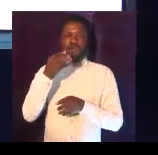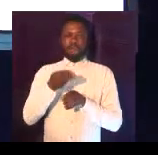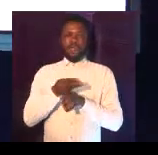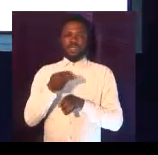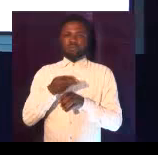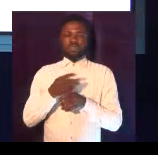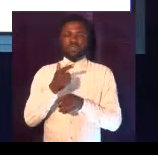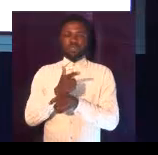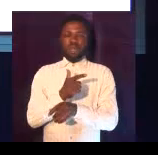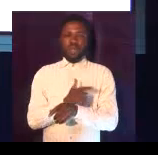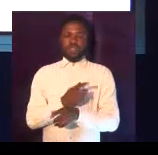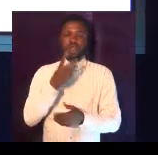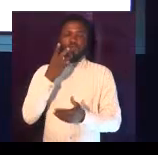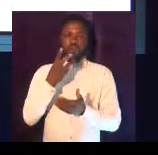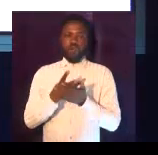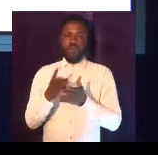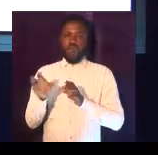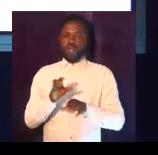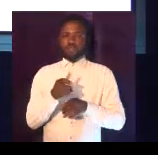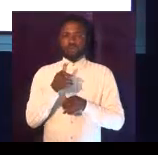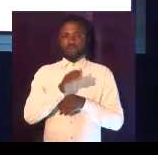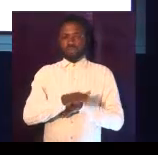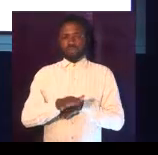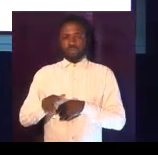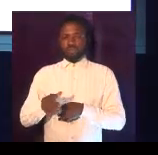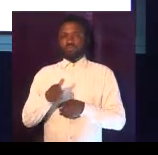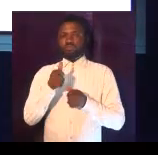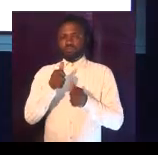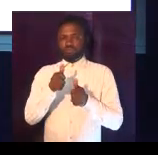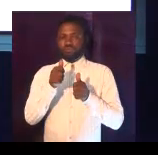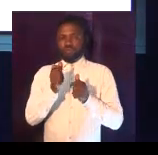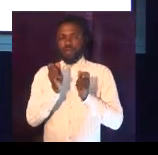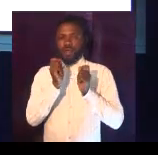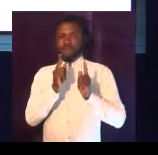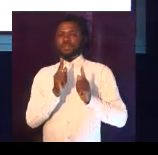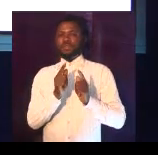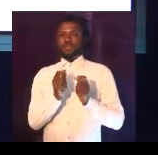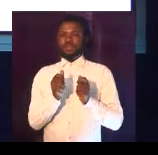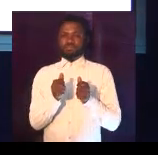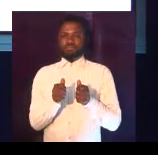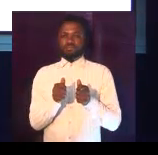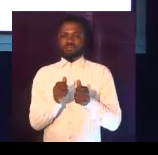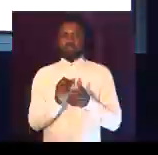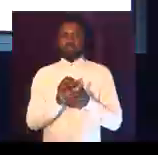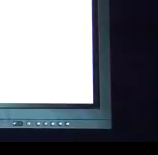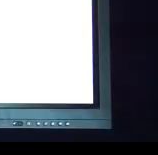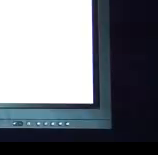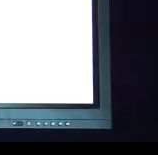mathematics lesson. Well done, children. You are amazing.